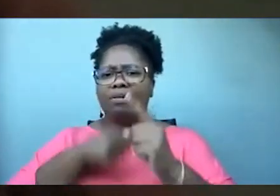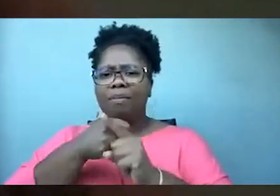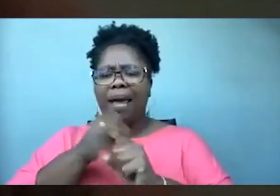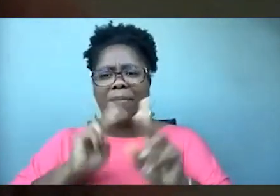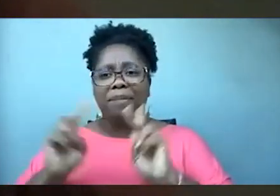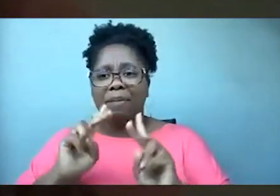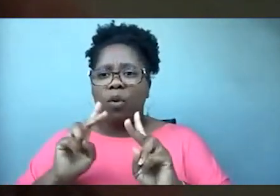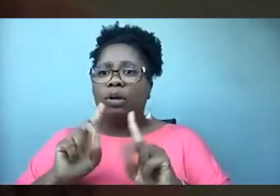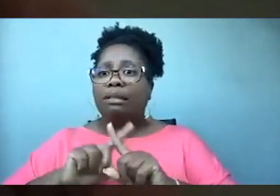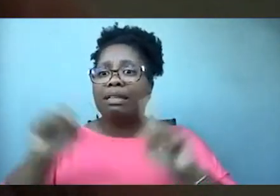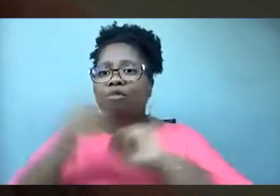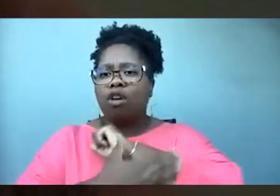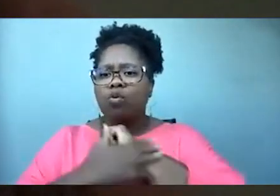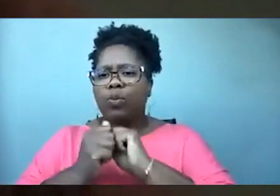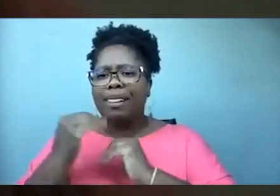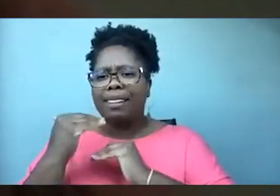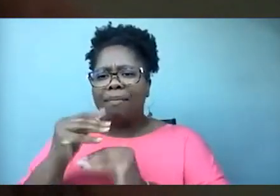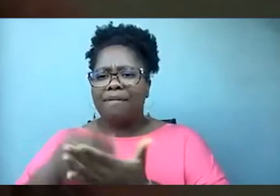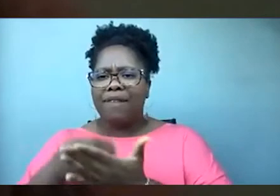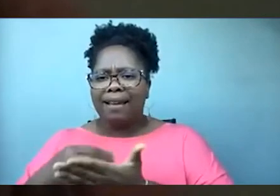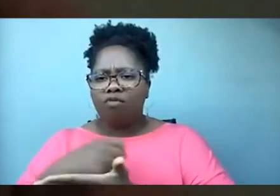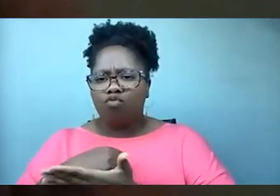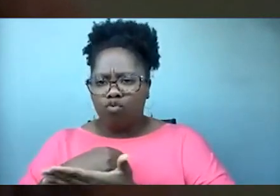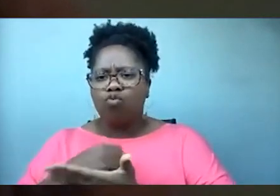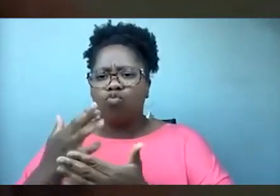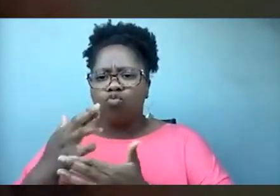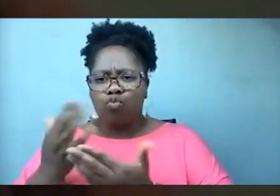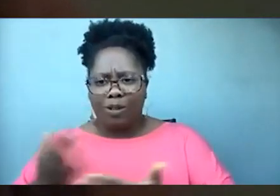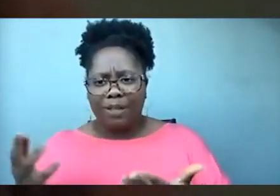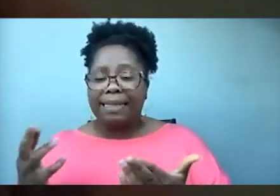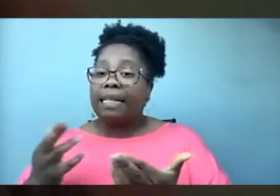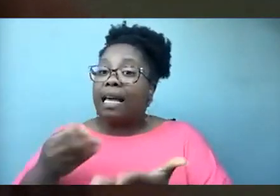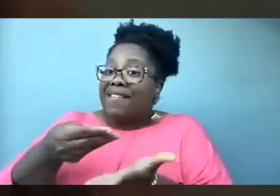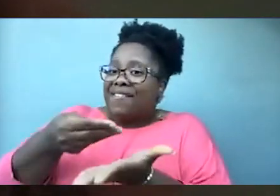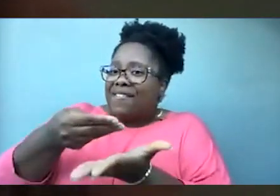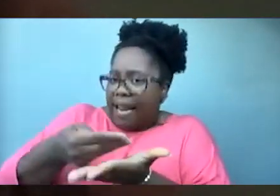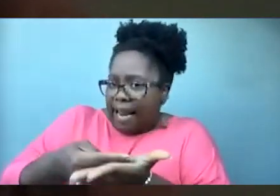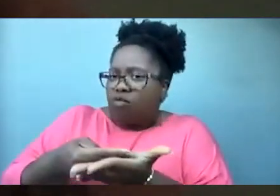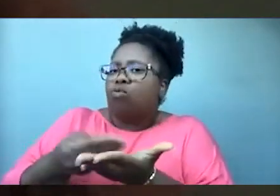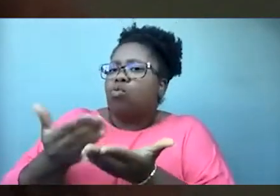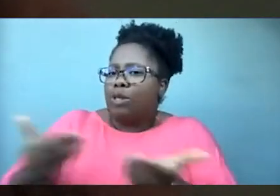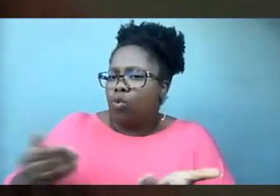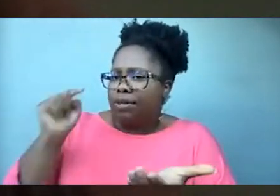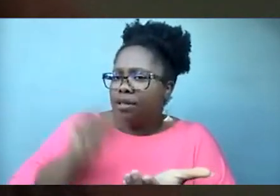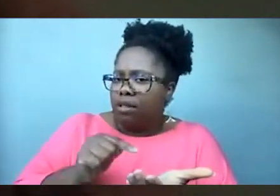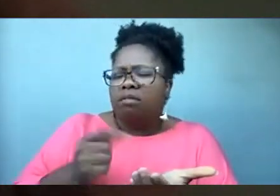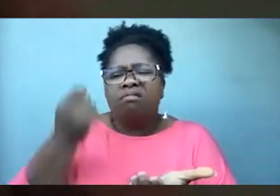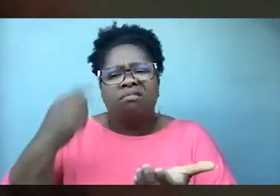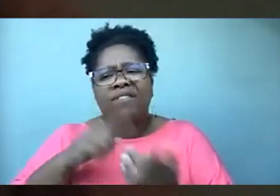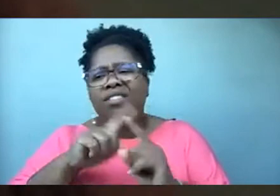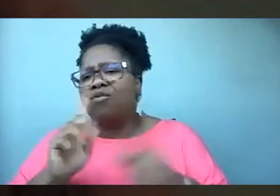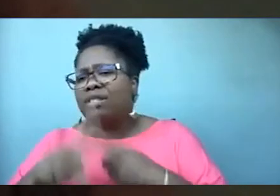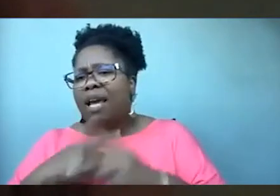so many resources in this world with value. And to me, value that far exceeds that of monetary